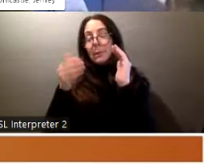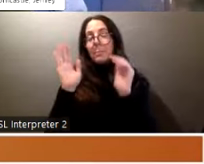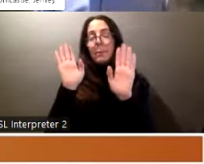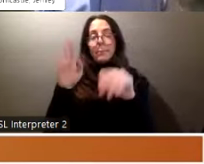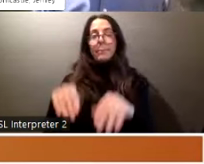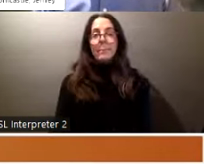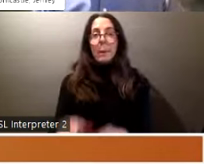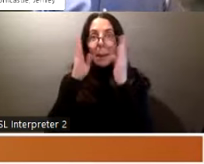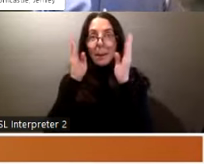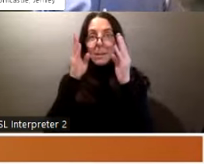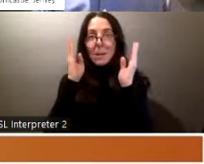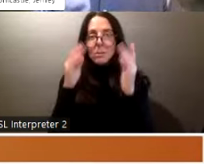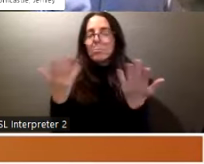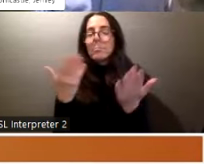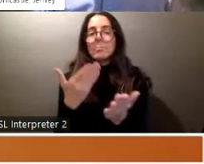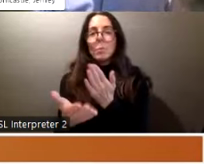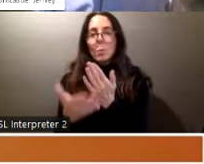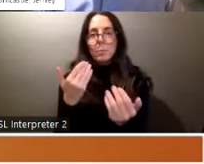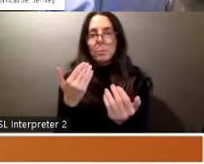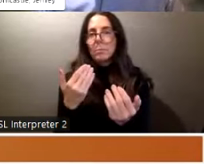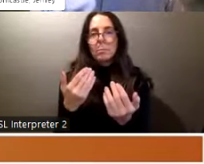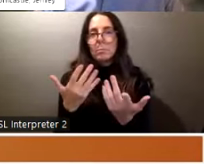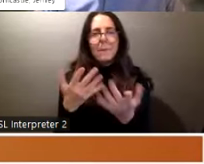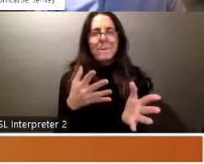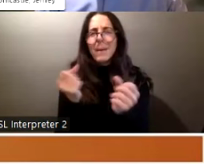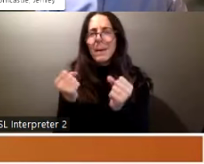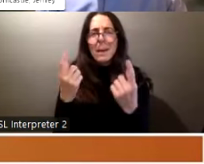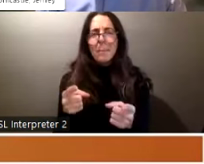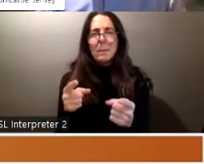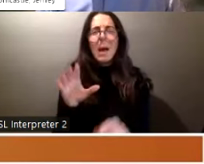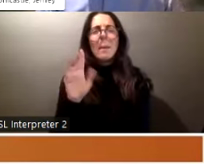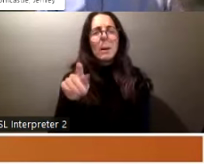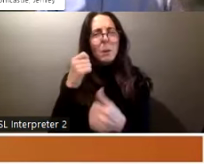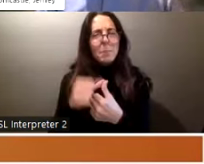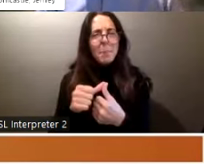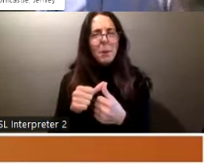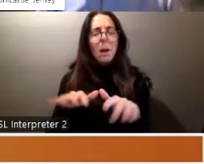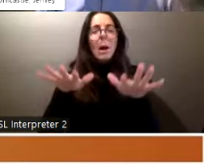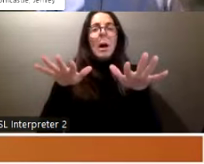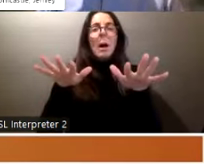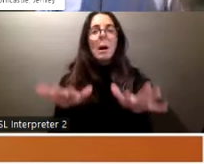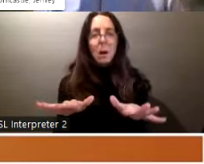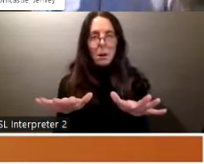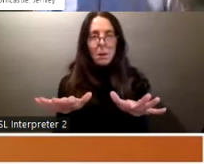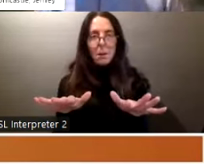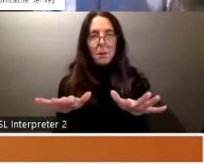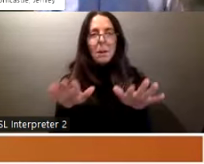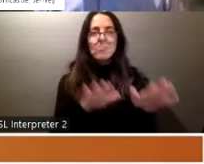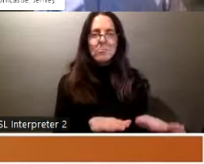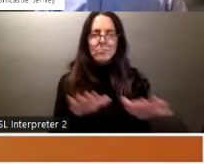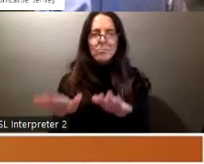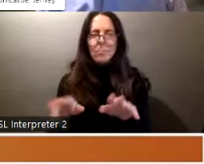be, right? It happens very quickly. If you just take the time and really analyze what you're receiving and look into it a little